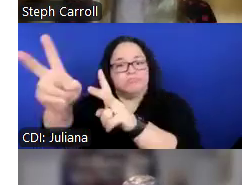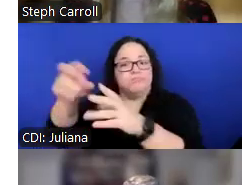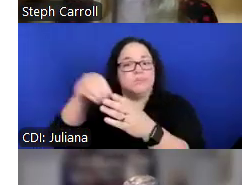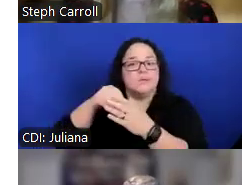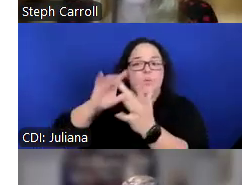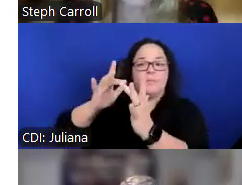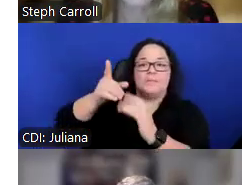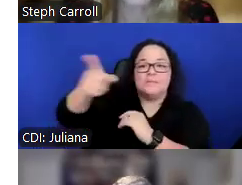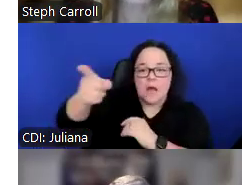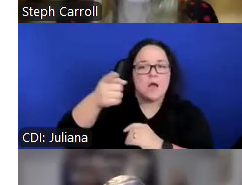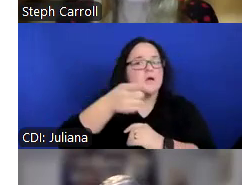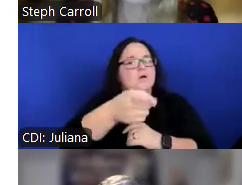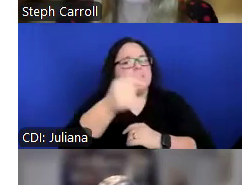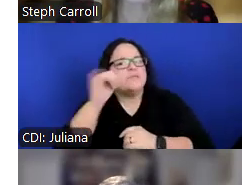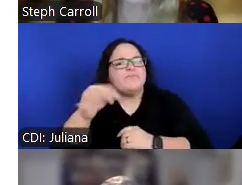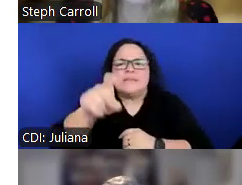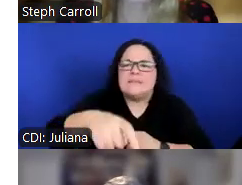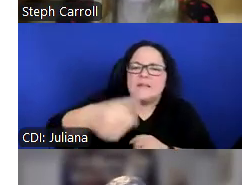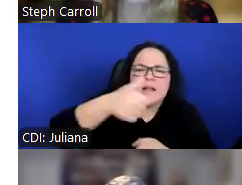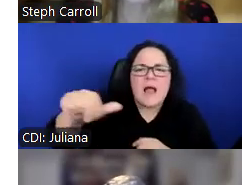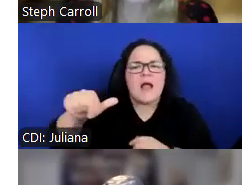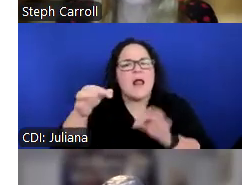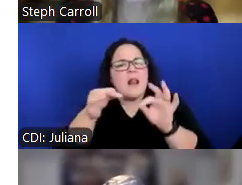needs. When we're sharing